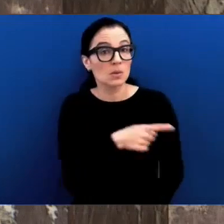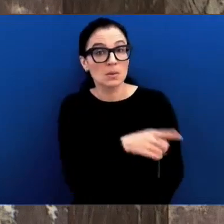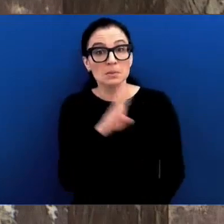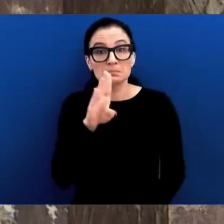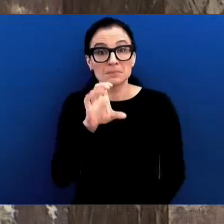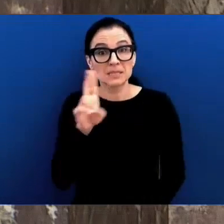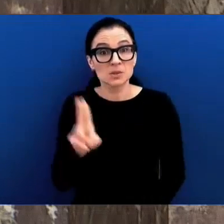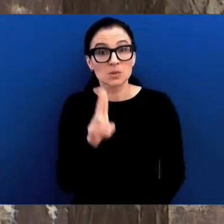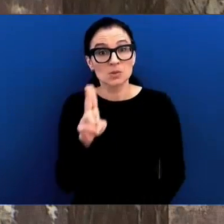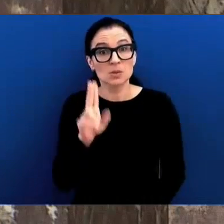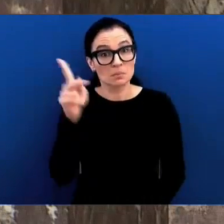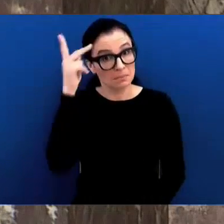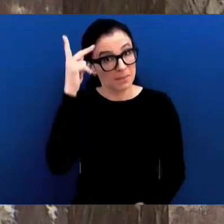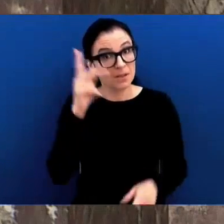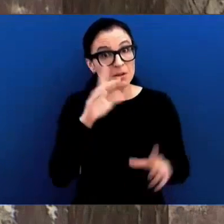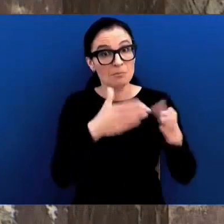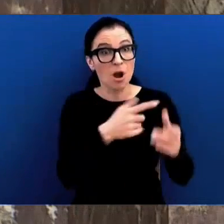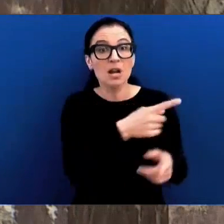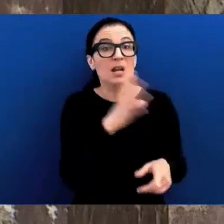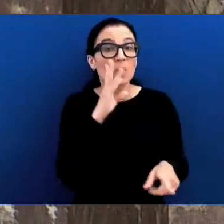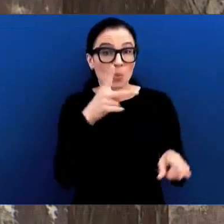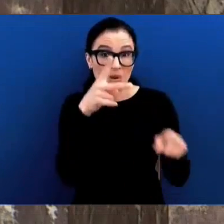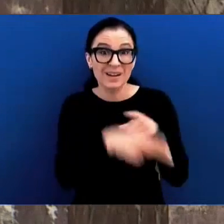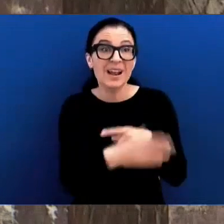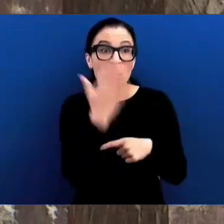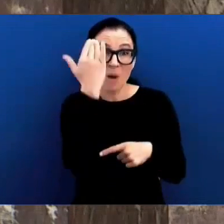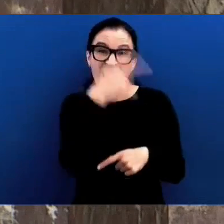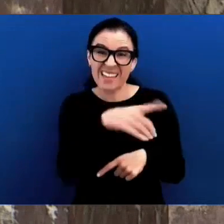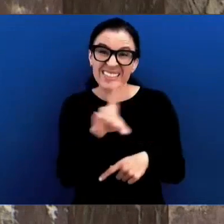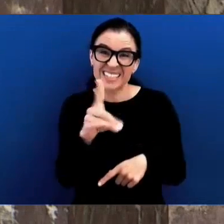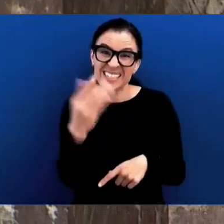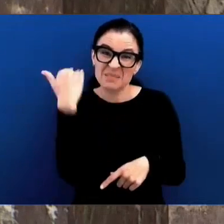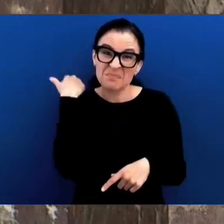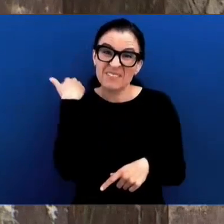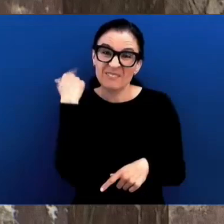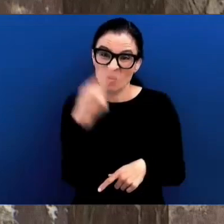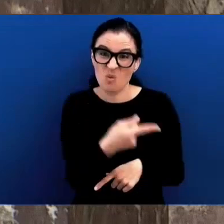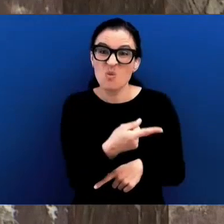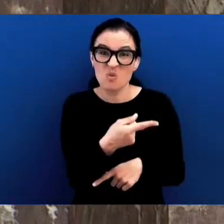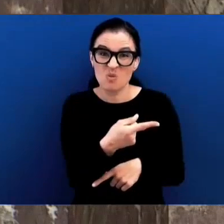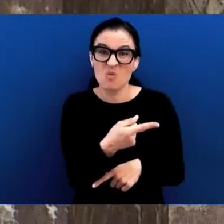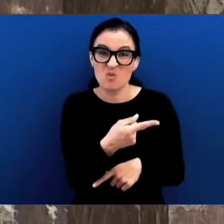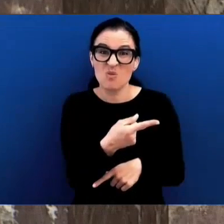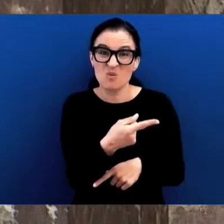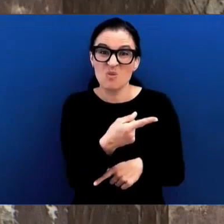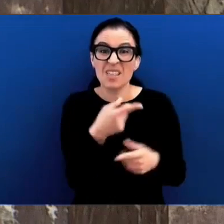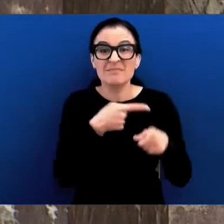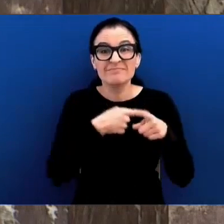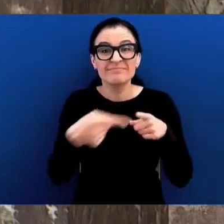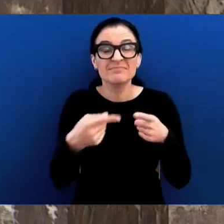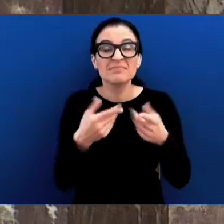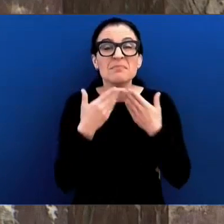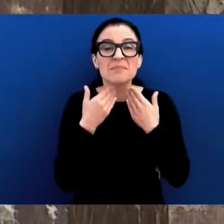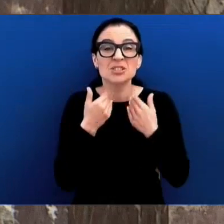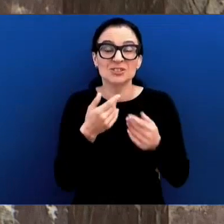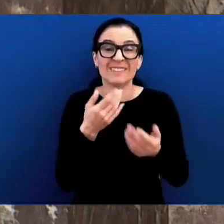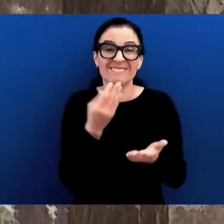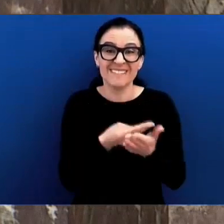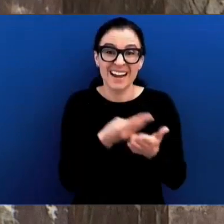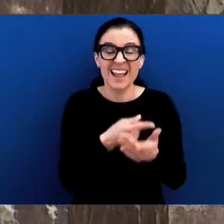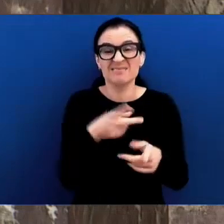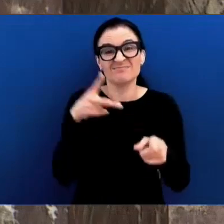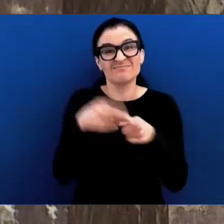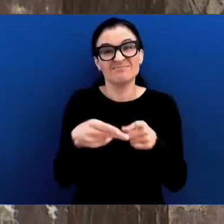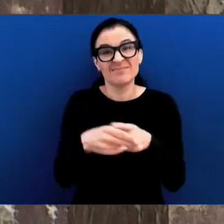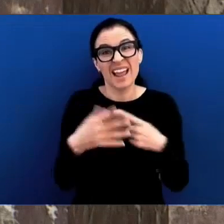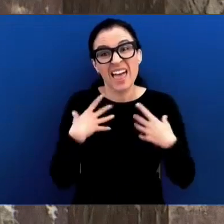of Finance in 2012. Cuts to healthcare, cuts to services, Honourable Speaker. People in British Columbia cannot afford the cuts that